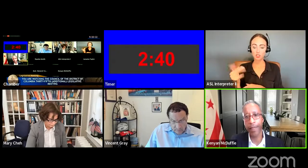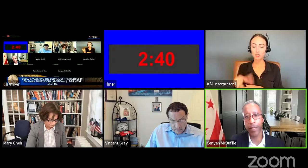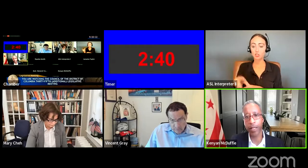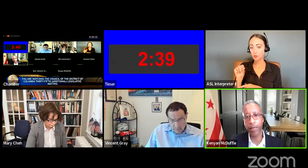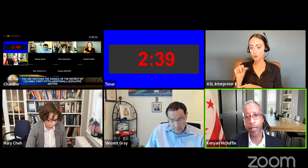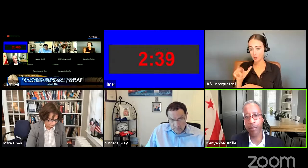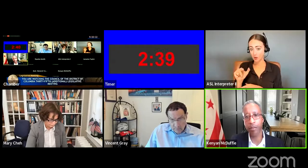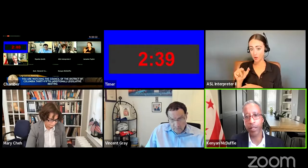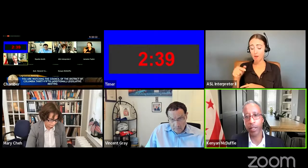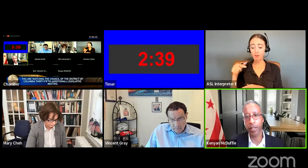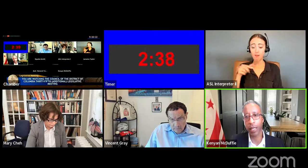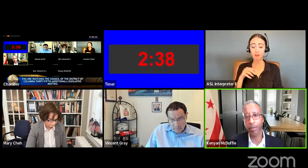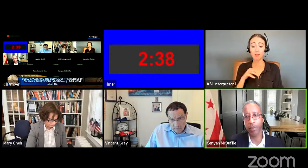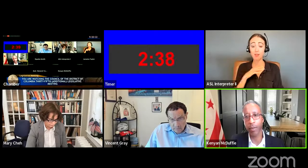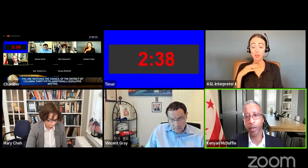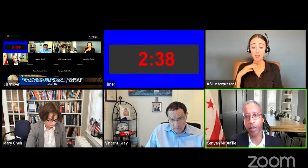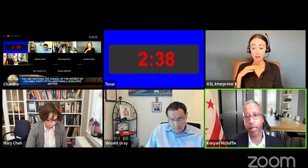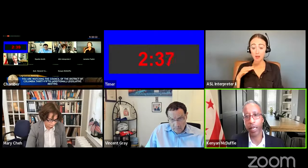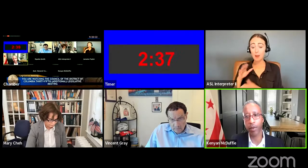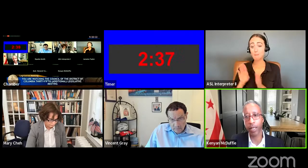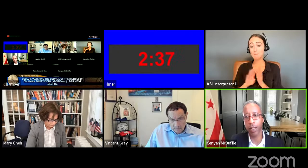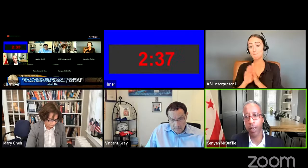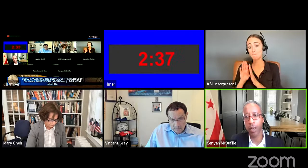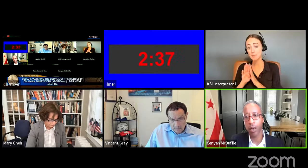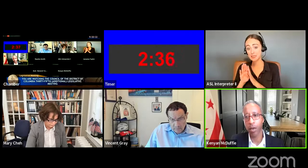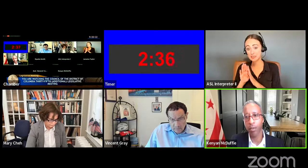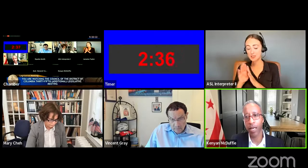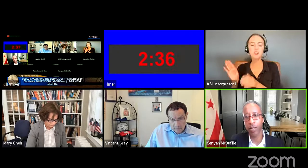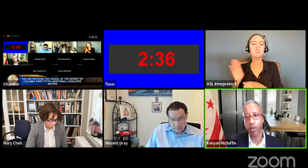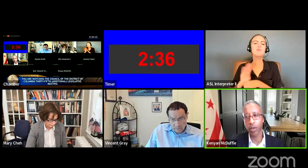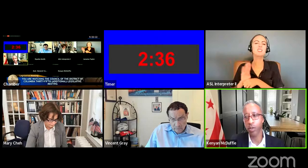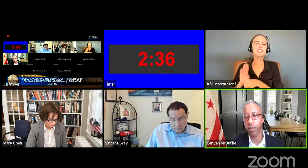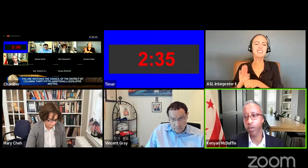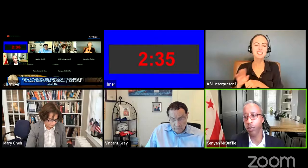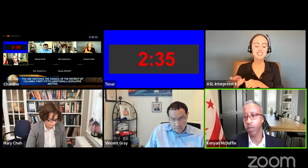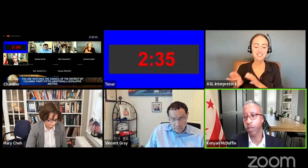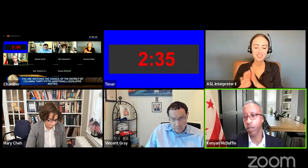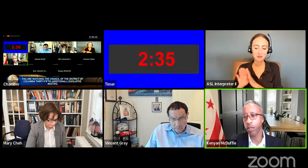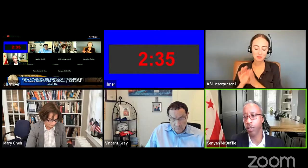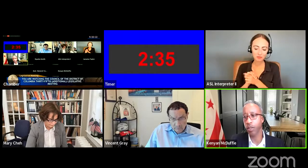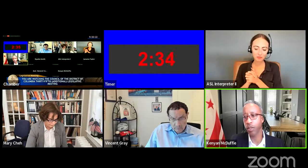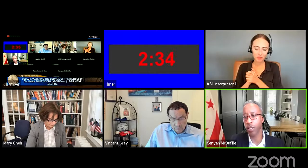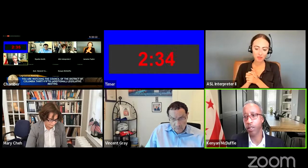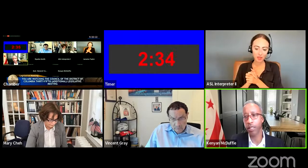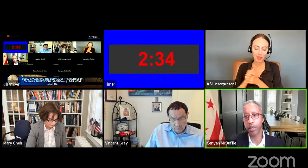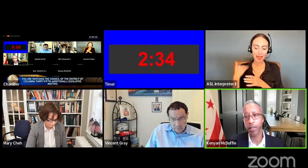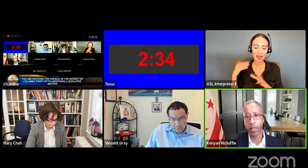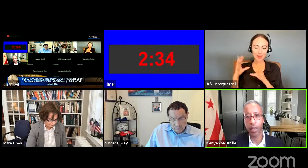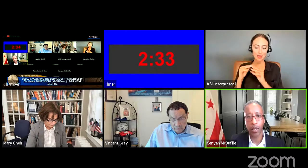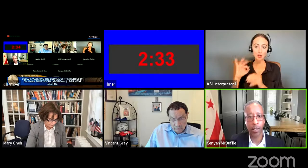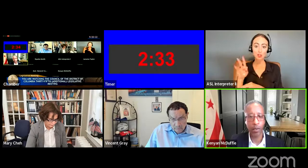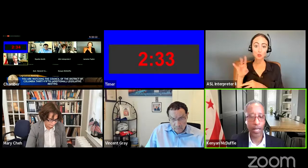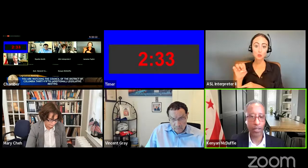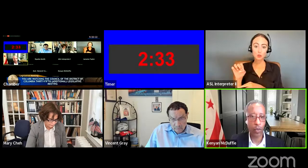2021, and the Committee on Business and Economic Development held a hearing on the measure on June